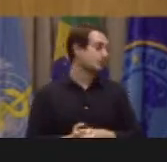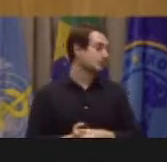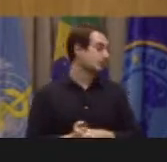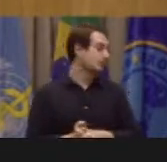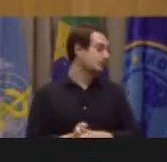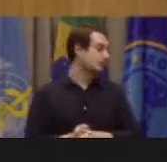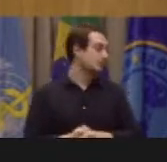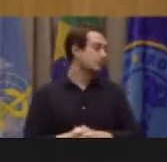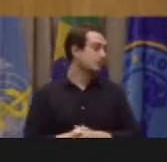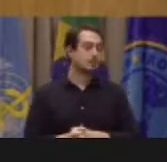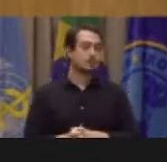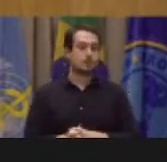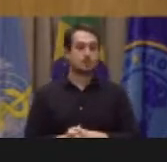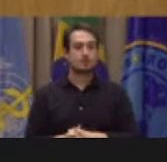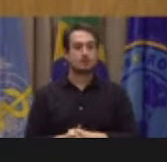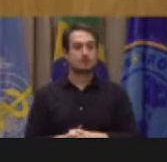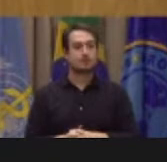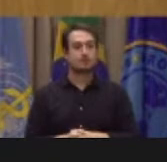team.